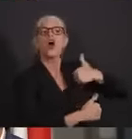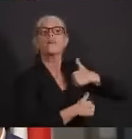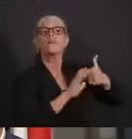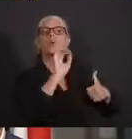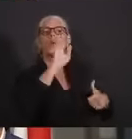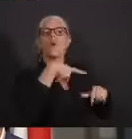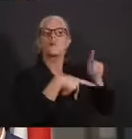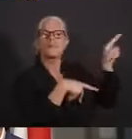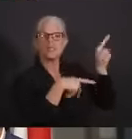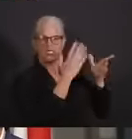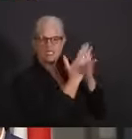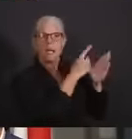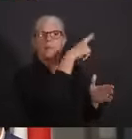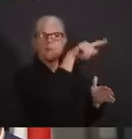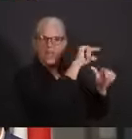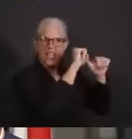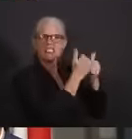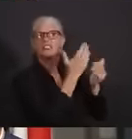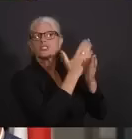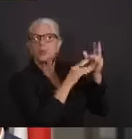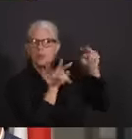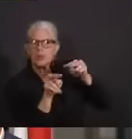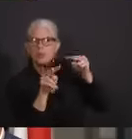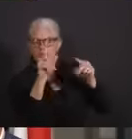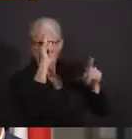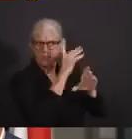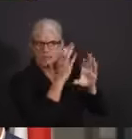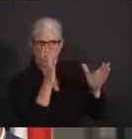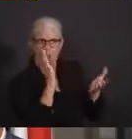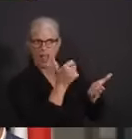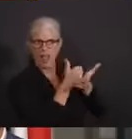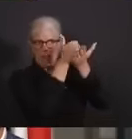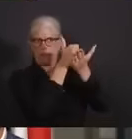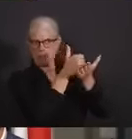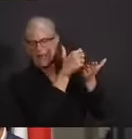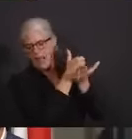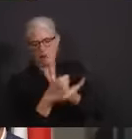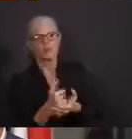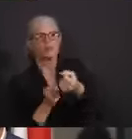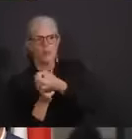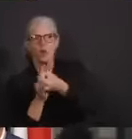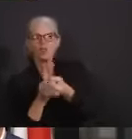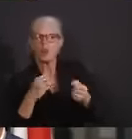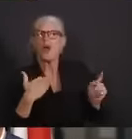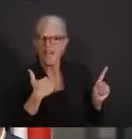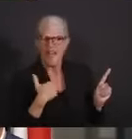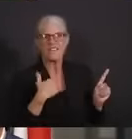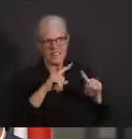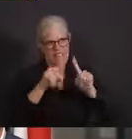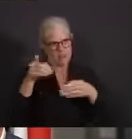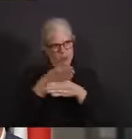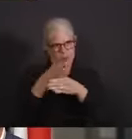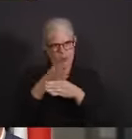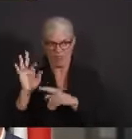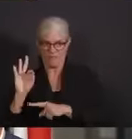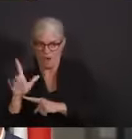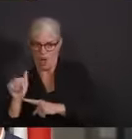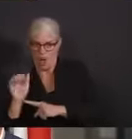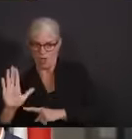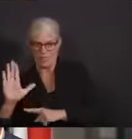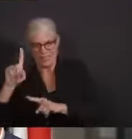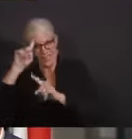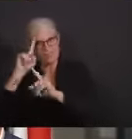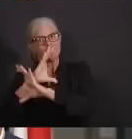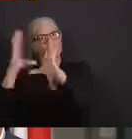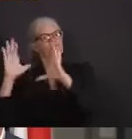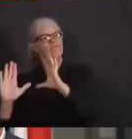agencies, some expectations about getting these ports back. And I think there's a difference between kind of Florida expectations, which is like